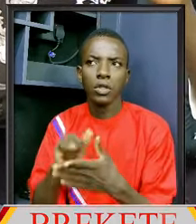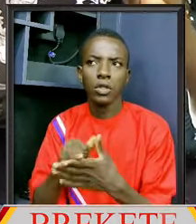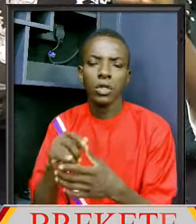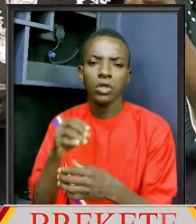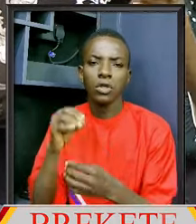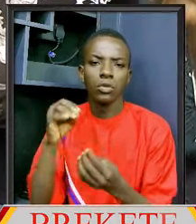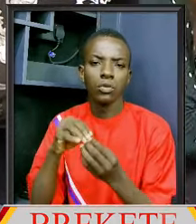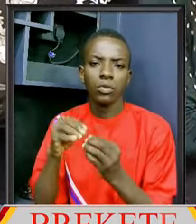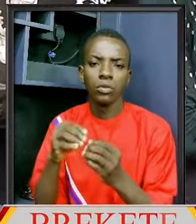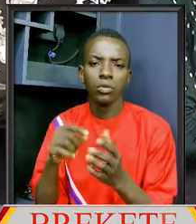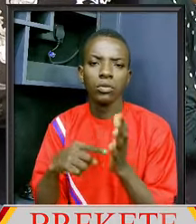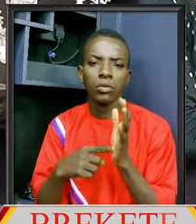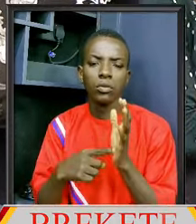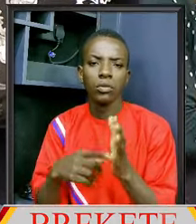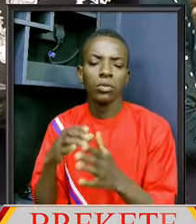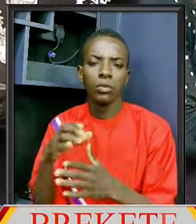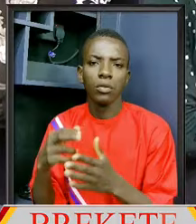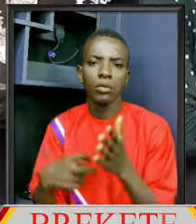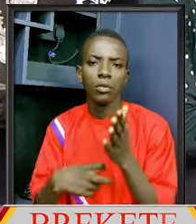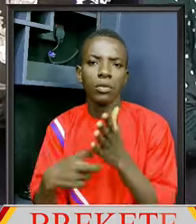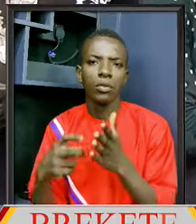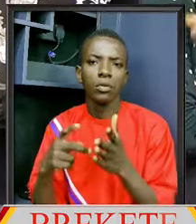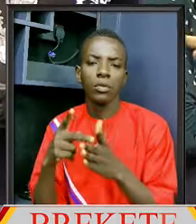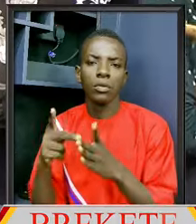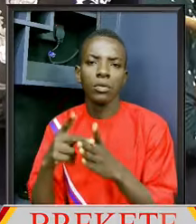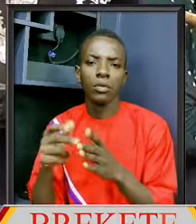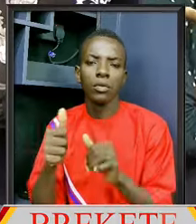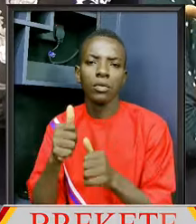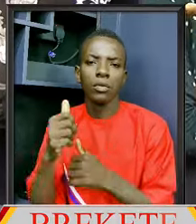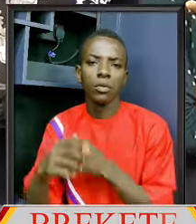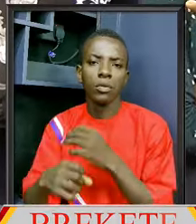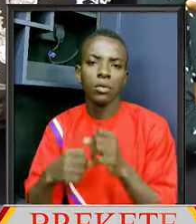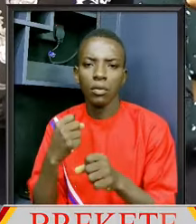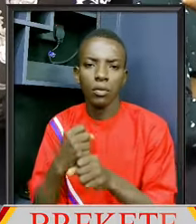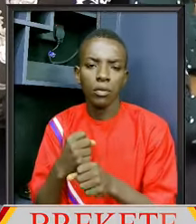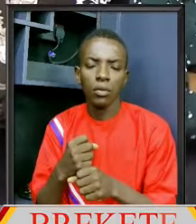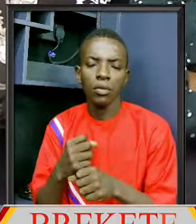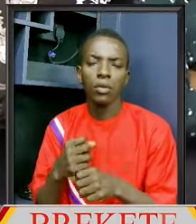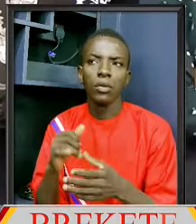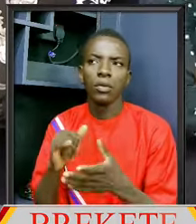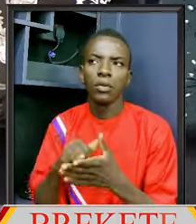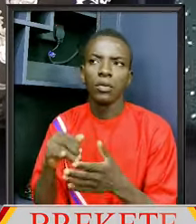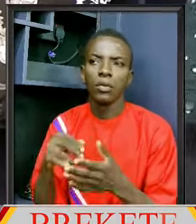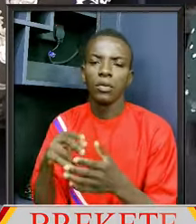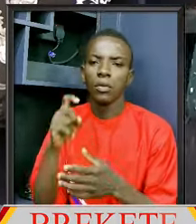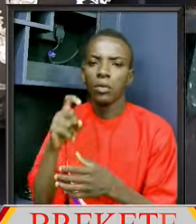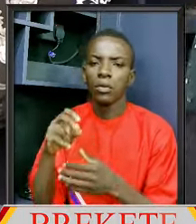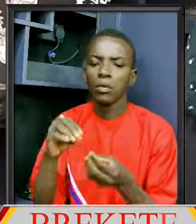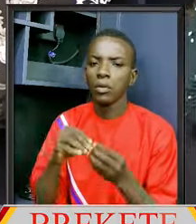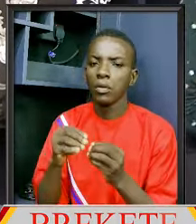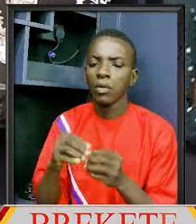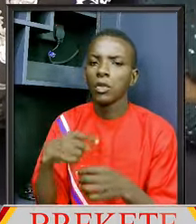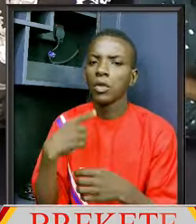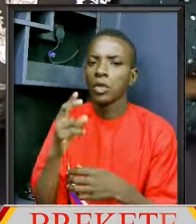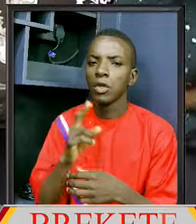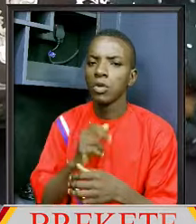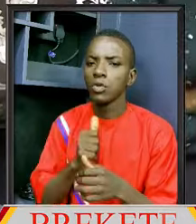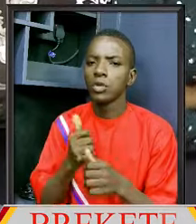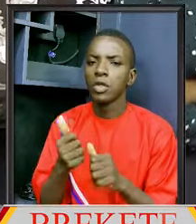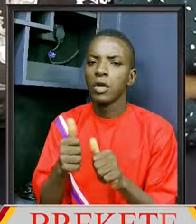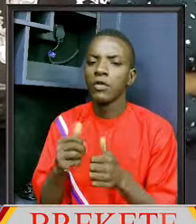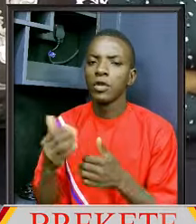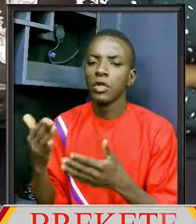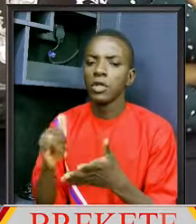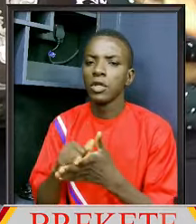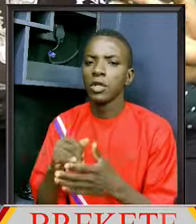your unique number go show your license to practice every year. That your unique number go tell us everything where you